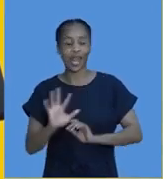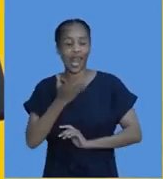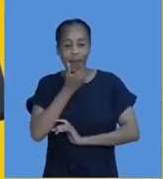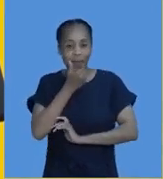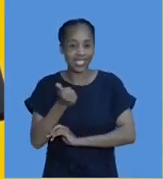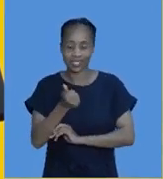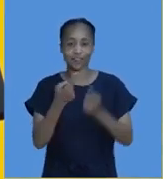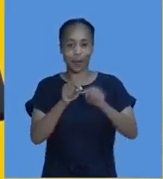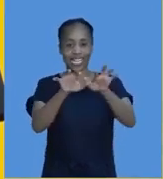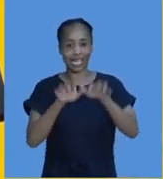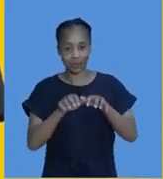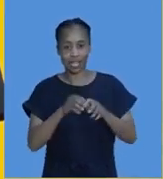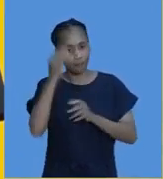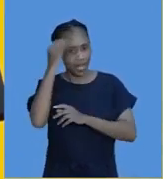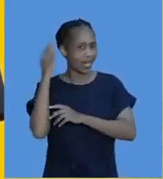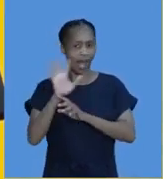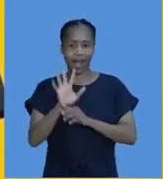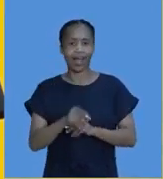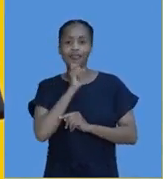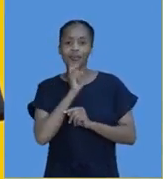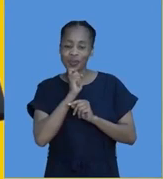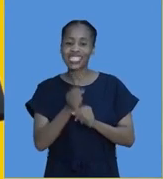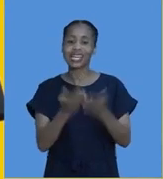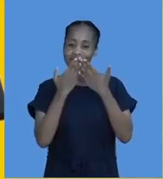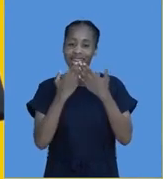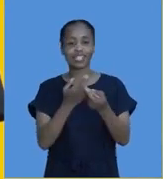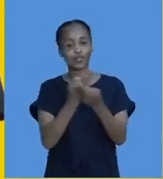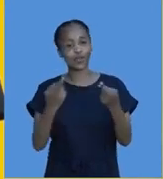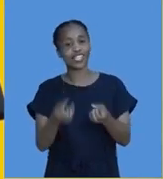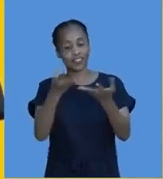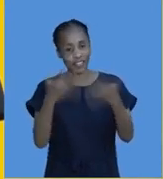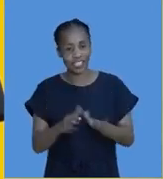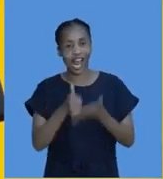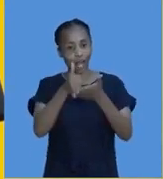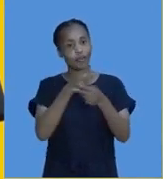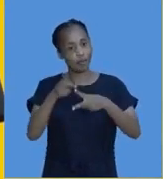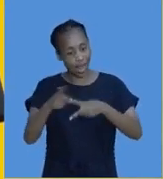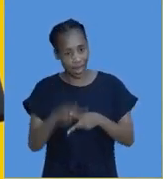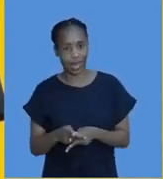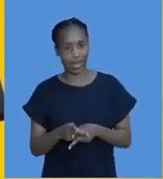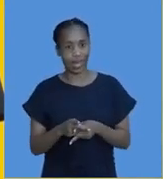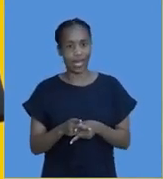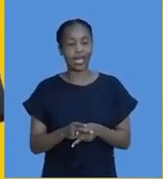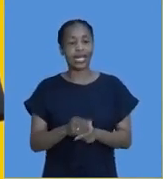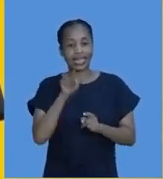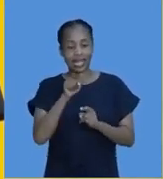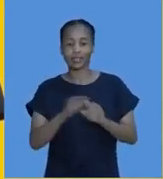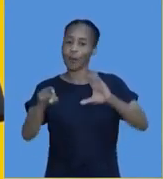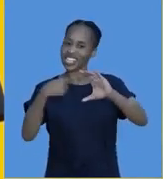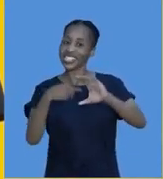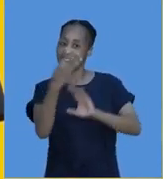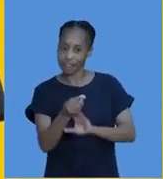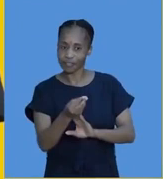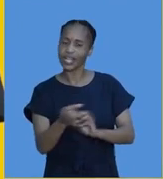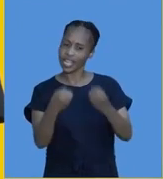exams. Don't forget to use our study resources to help you prepare. Send us your questions and comments so that we can assist you as best as we